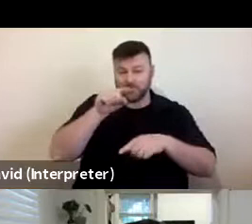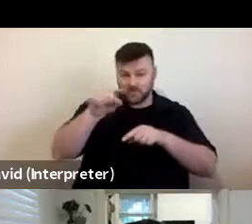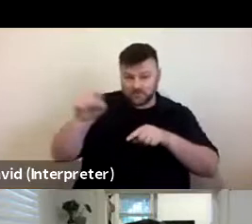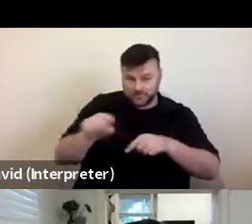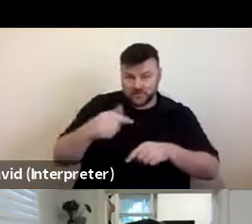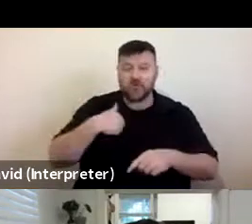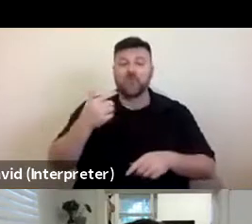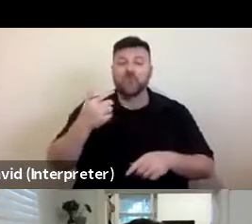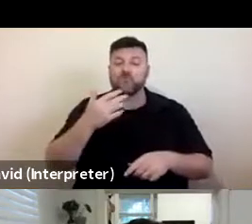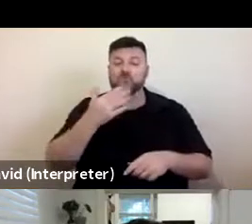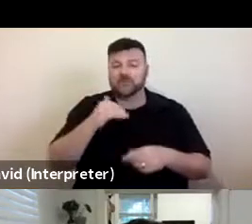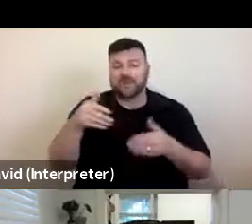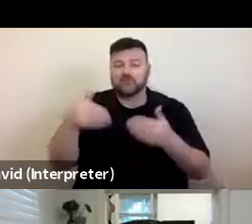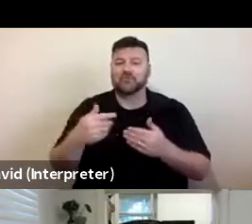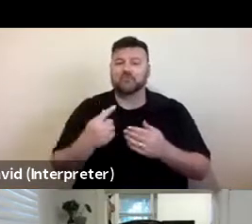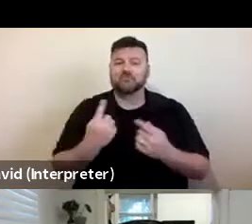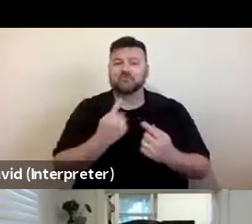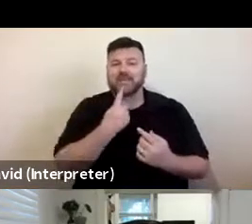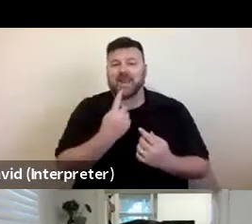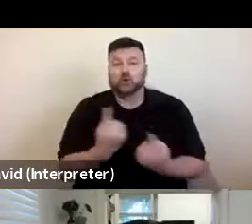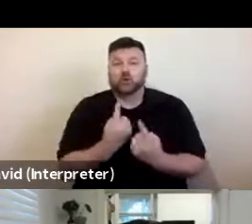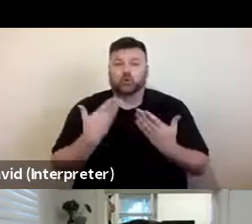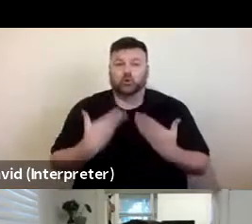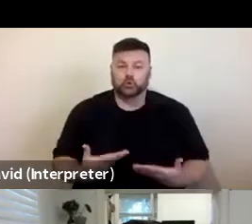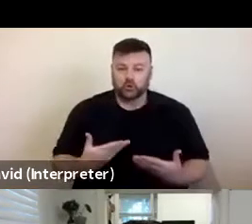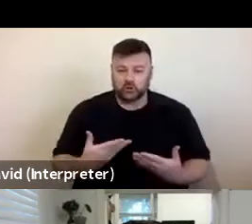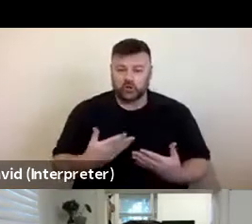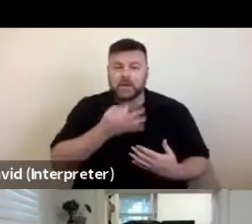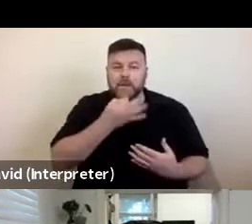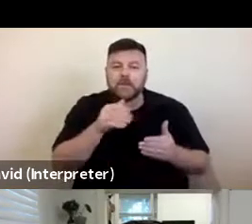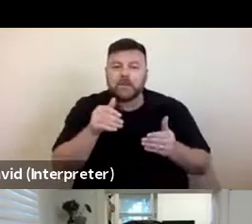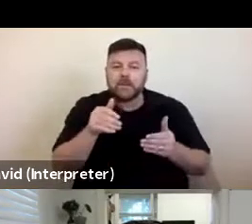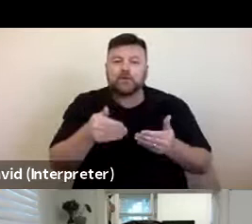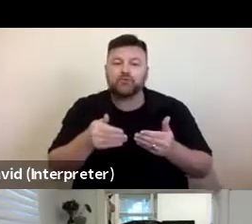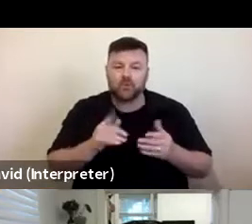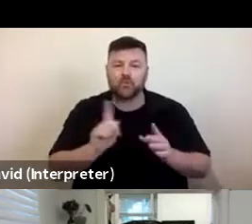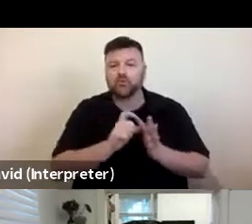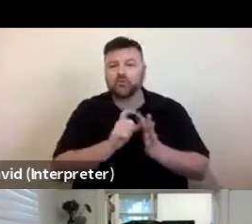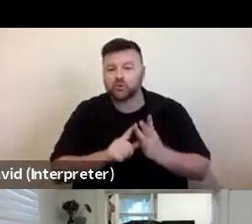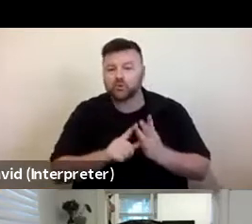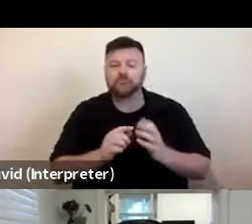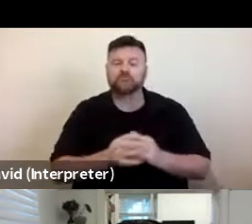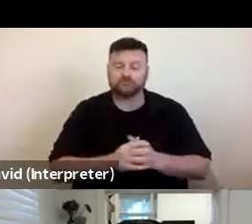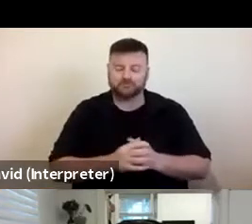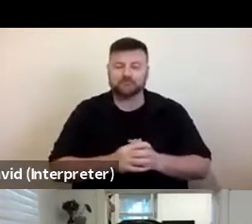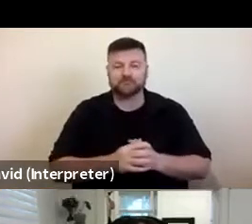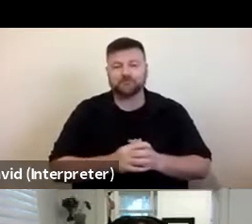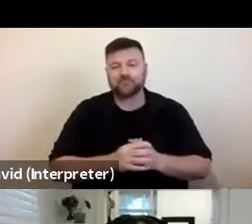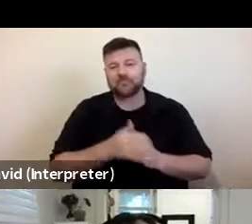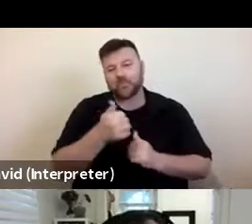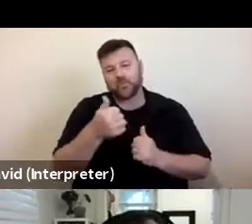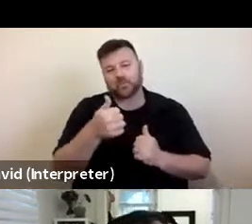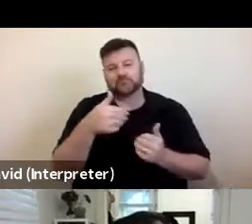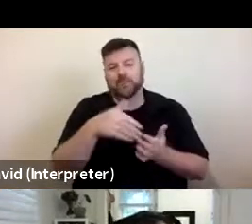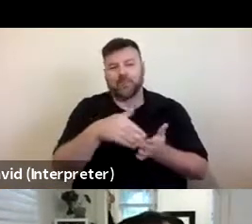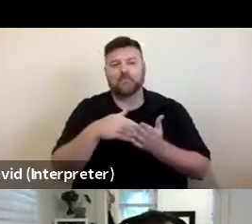introduce yourself and just the tiniest little intro to who you are and what you do would be really helpful for any of